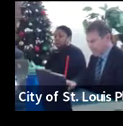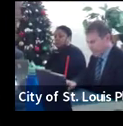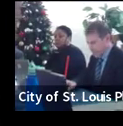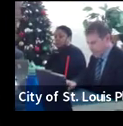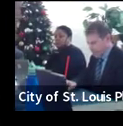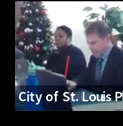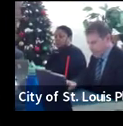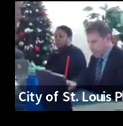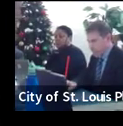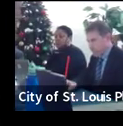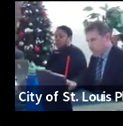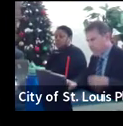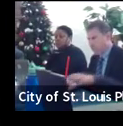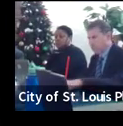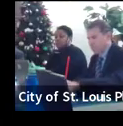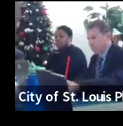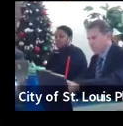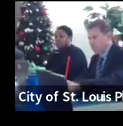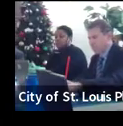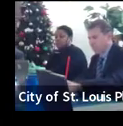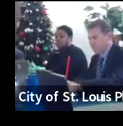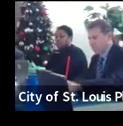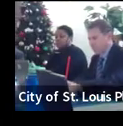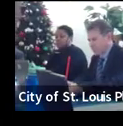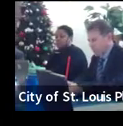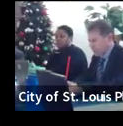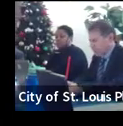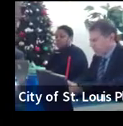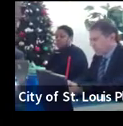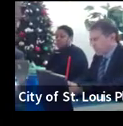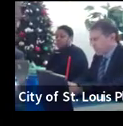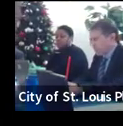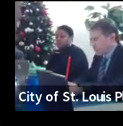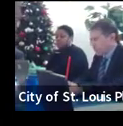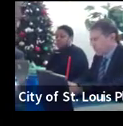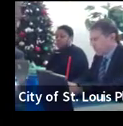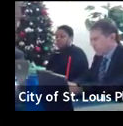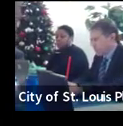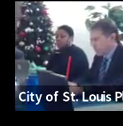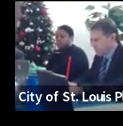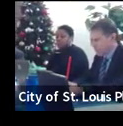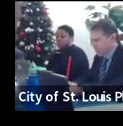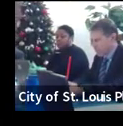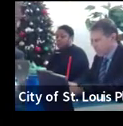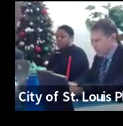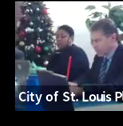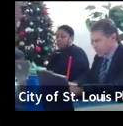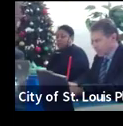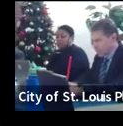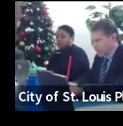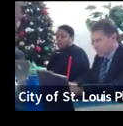their neighborhoods, they have multiple options, and they have access to their data. Supporting local entrepreneurship and